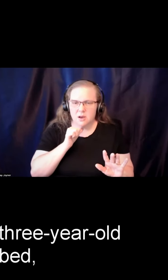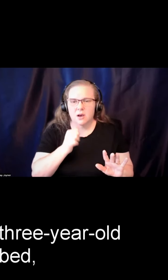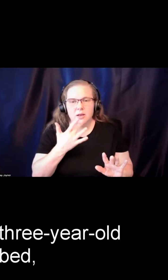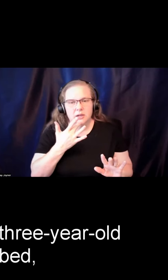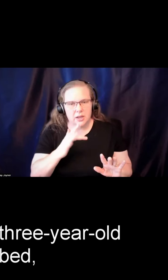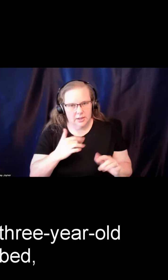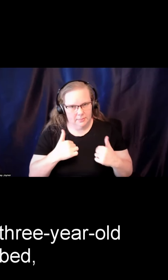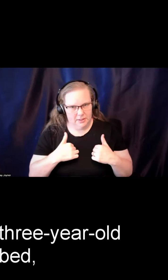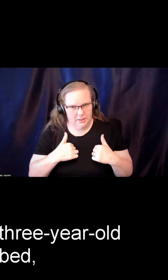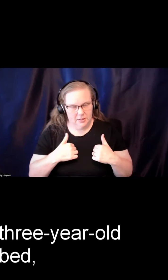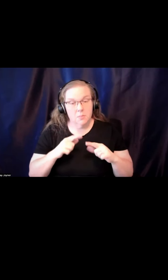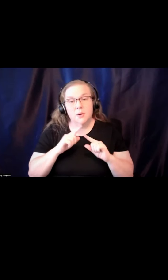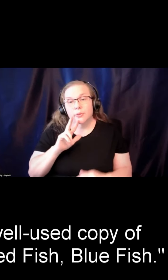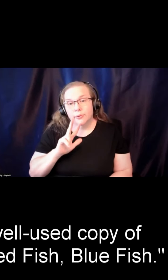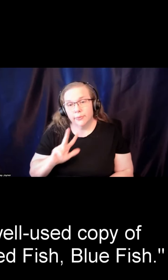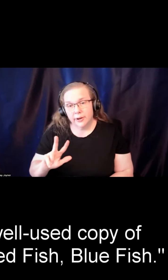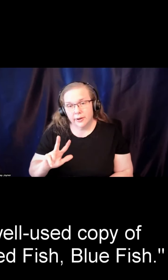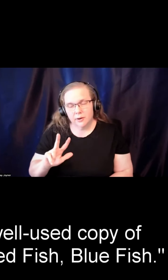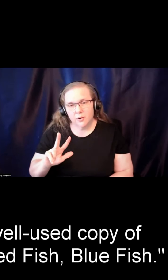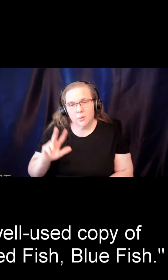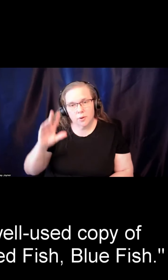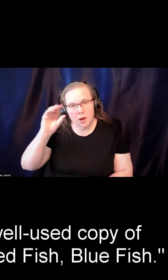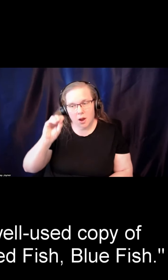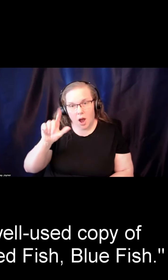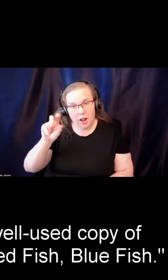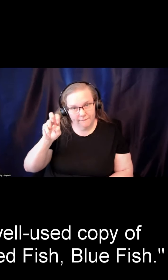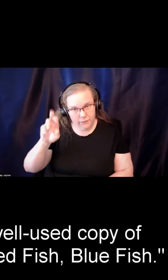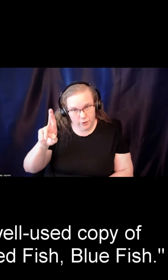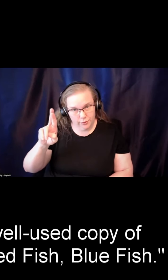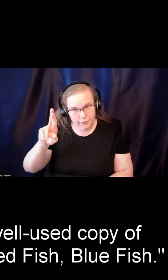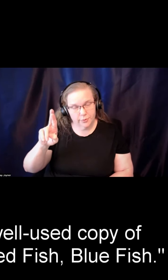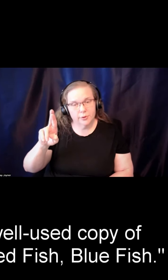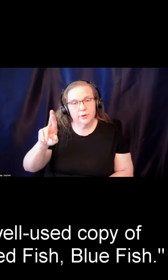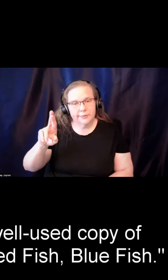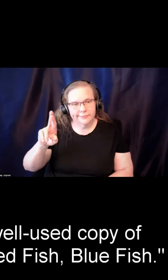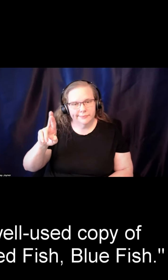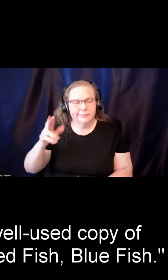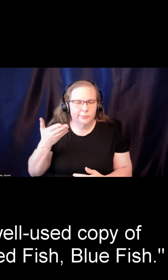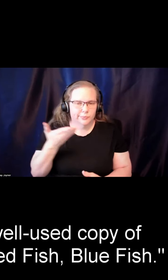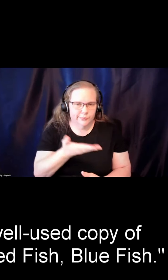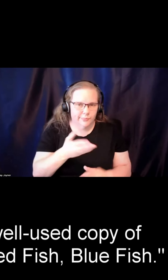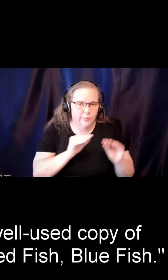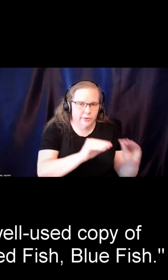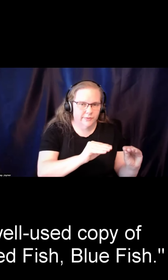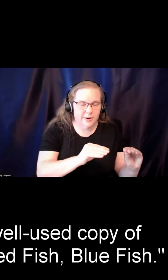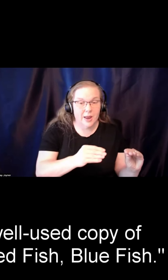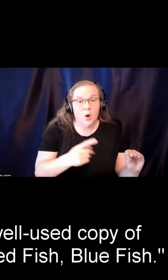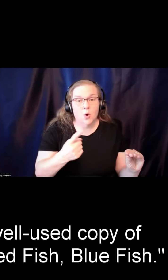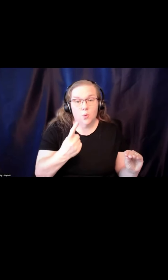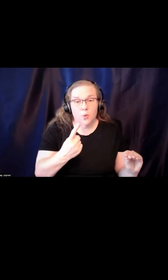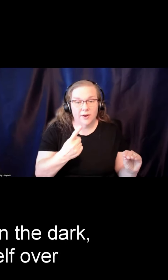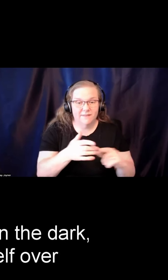putting 3-year-old Oliver to bed, I had read from our well-used copy of One Fish, Two Fish, Red Fish,